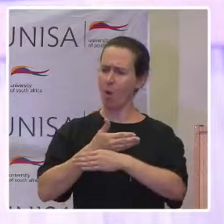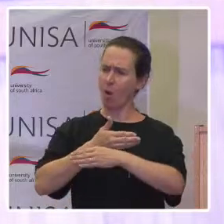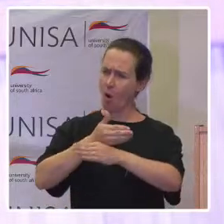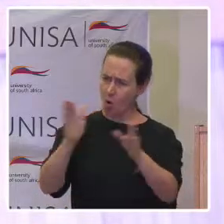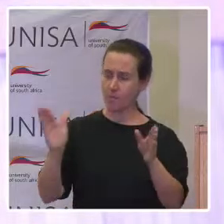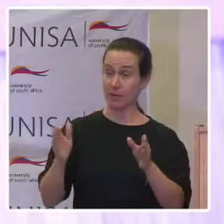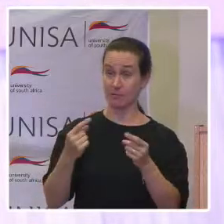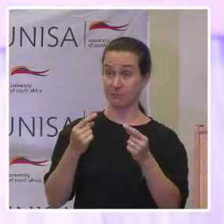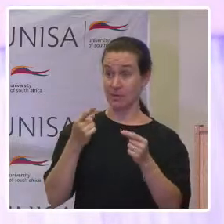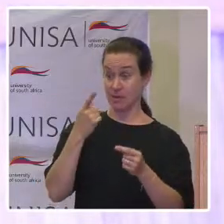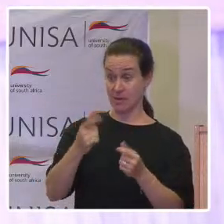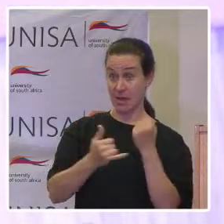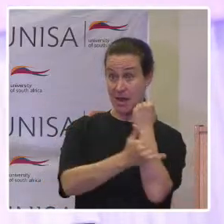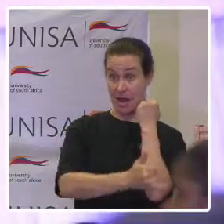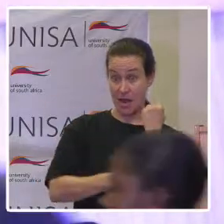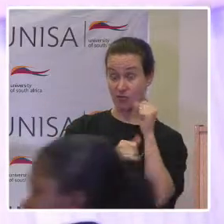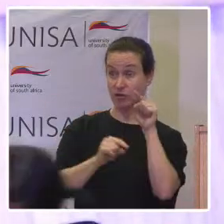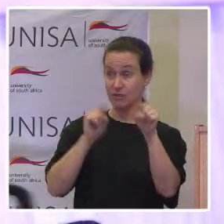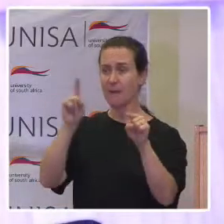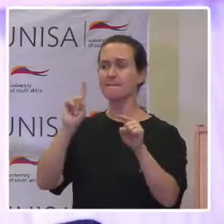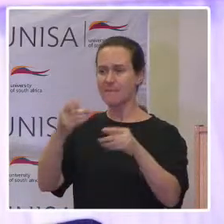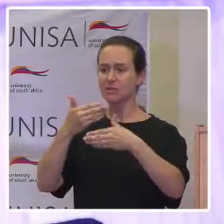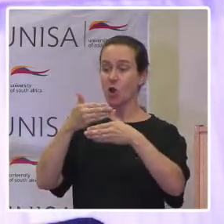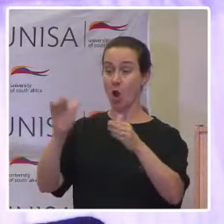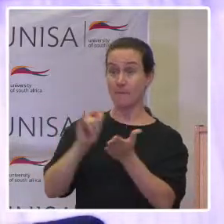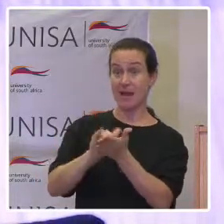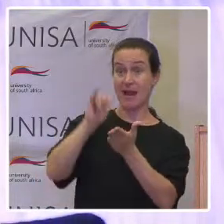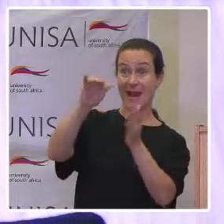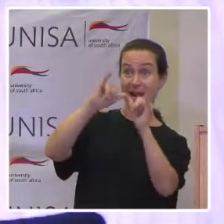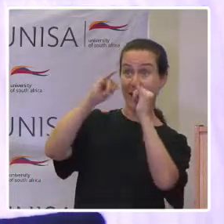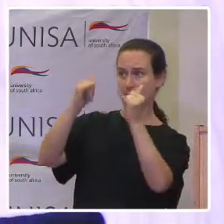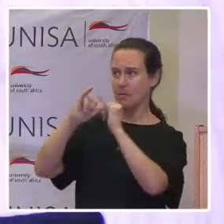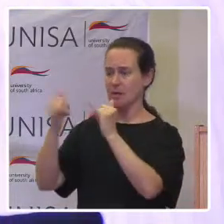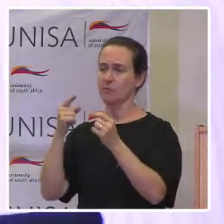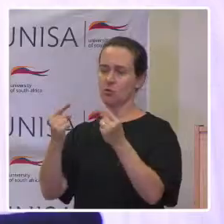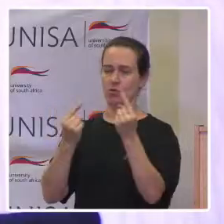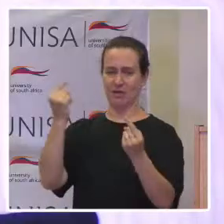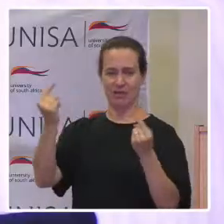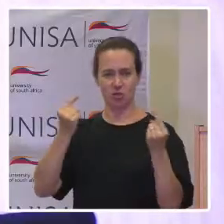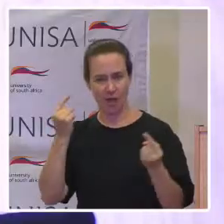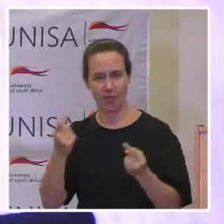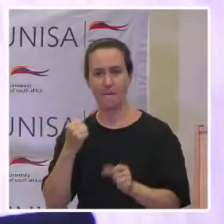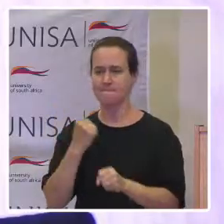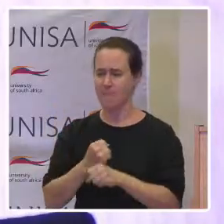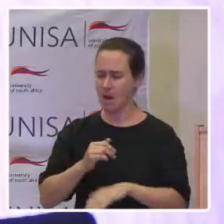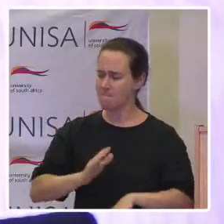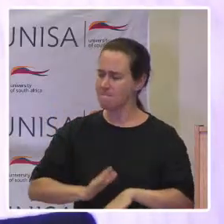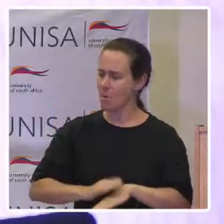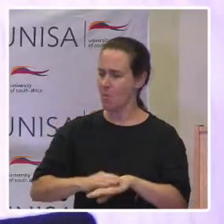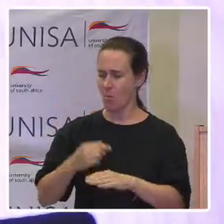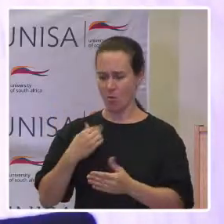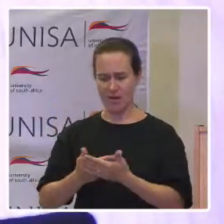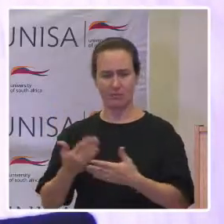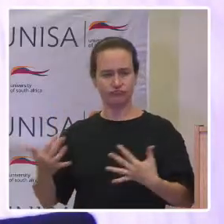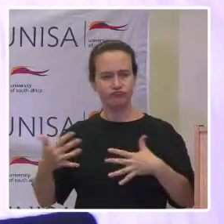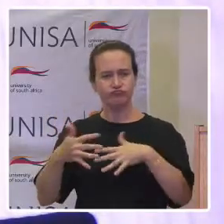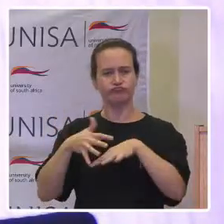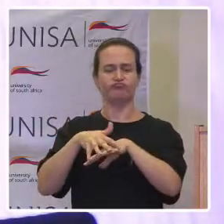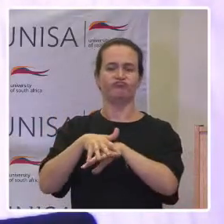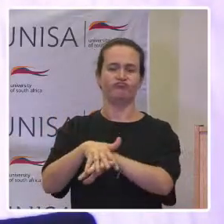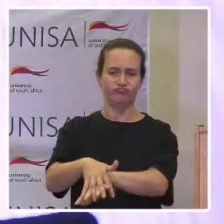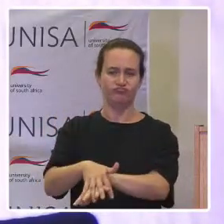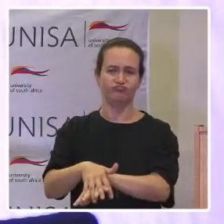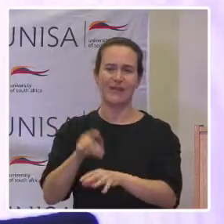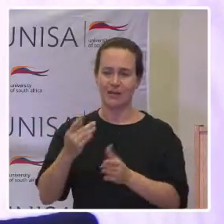countries must open their airlines to each other in order to increase and integrate and also